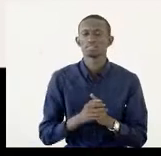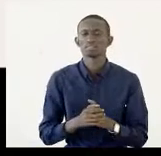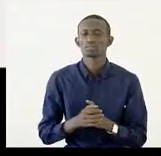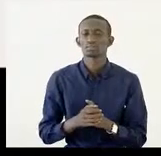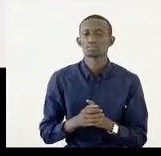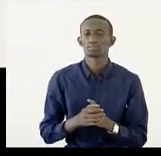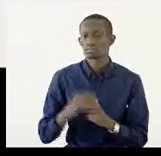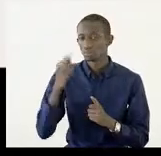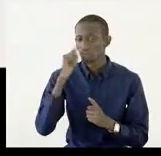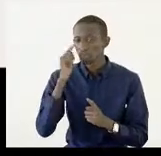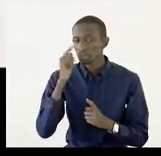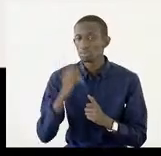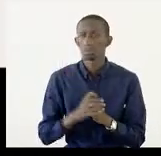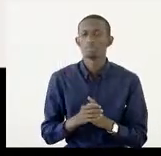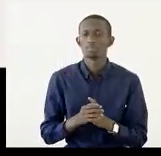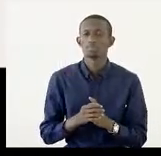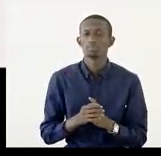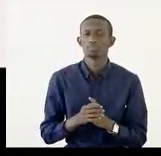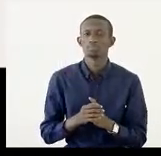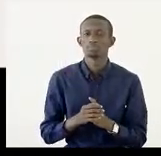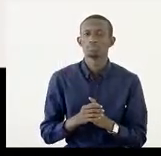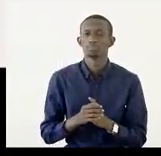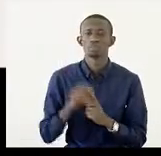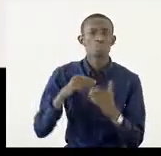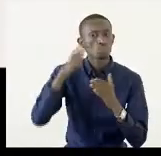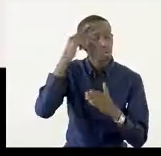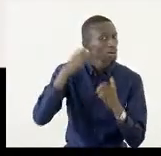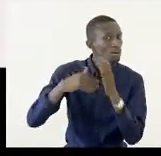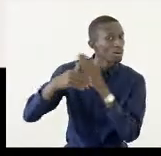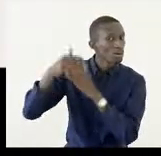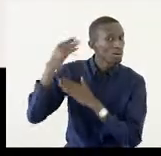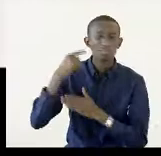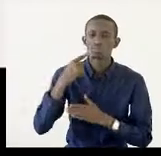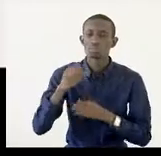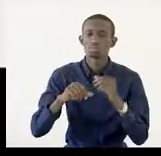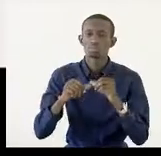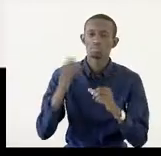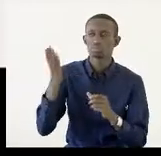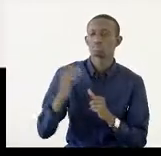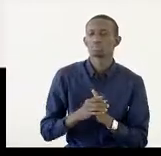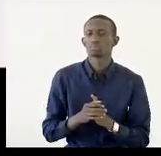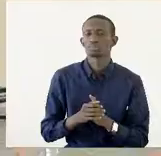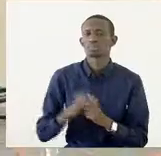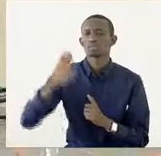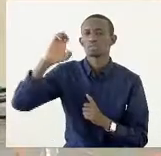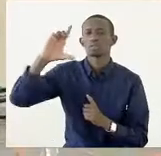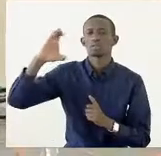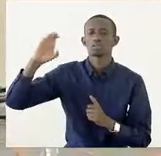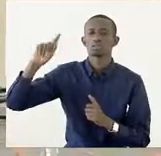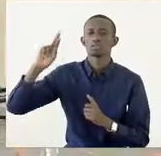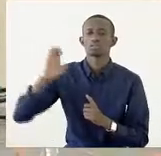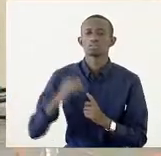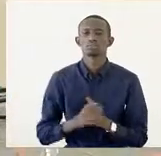substituents on the ring. So you remember we talked about electron withdrawing.